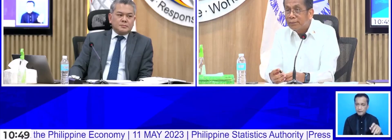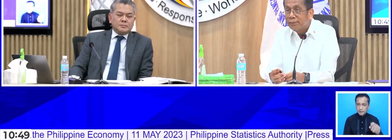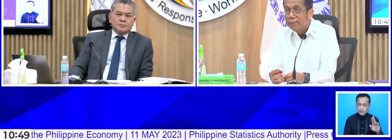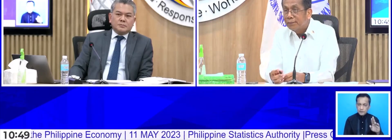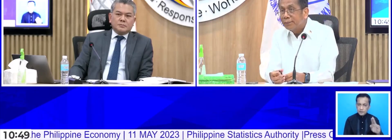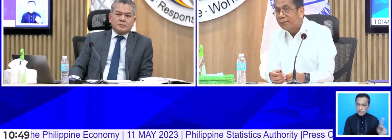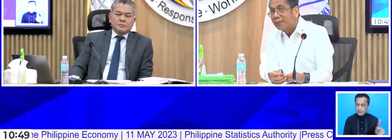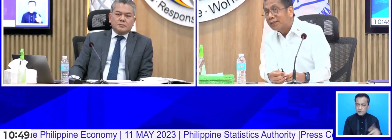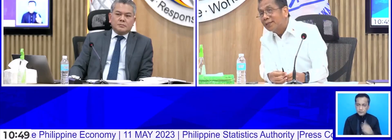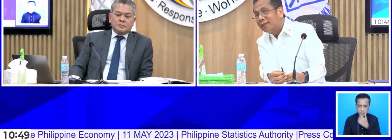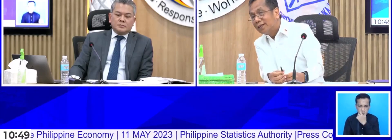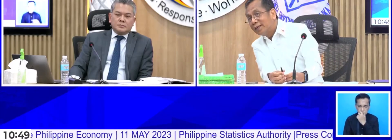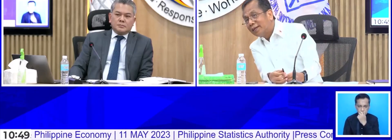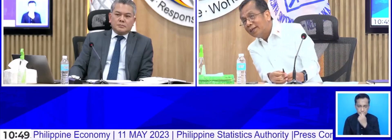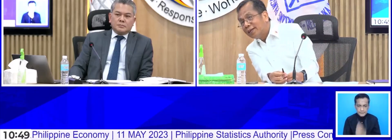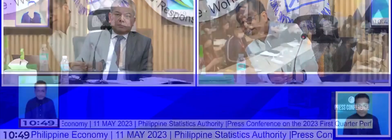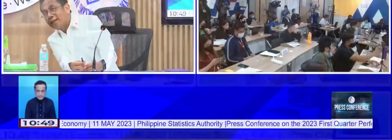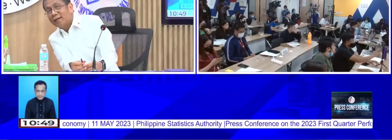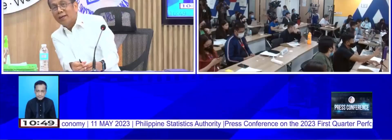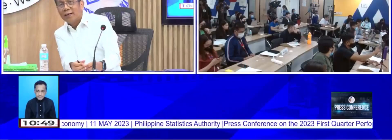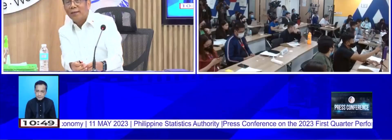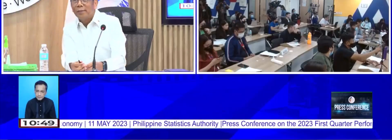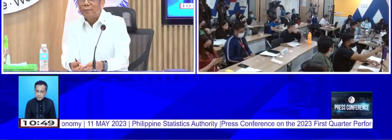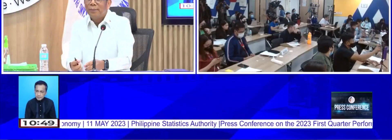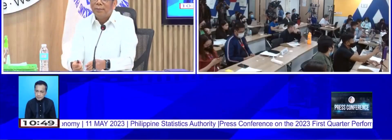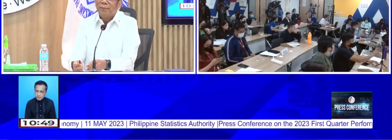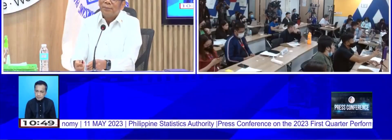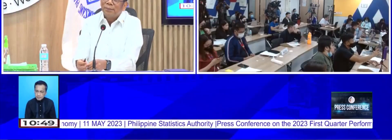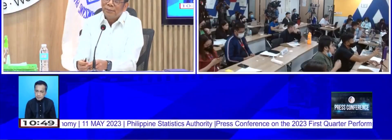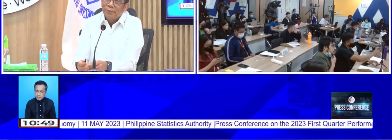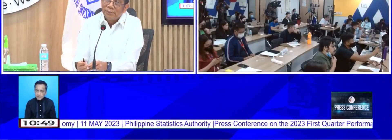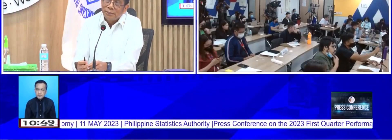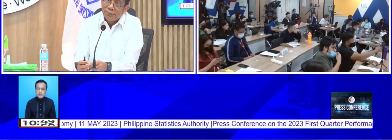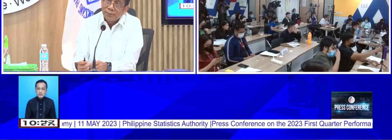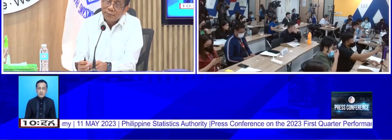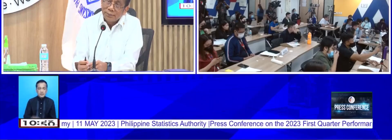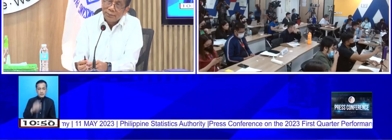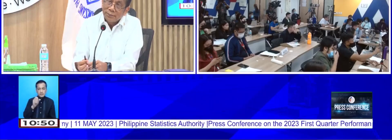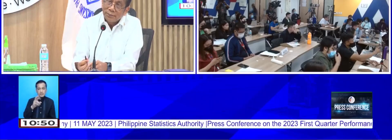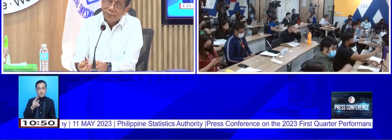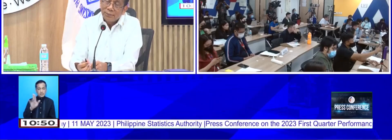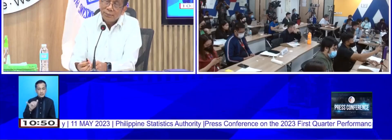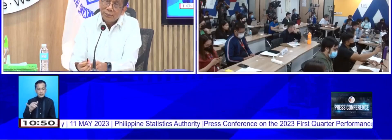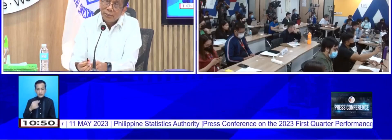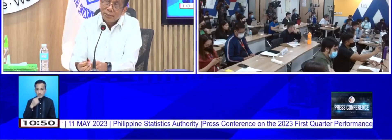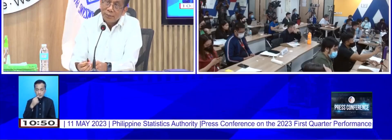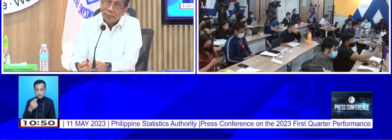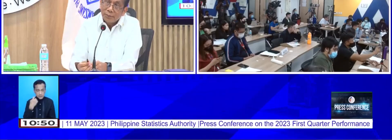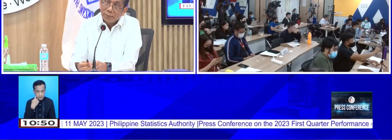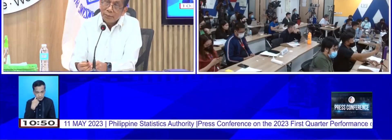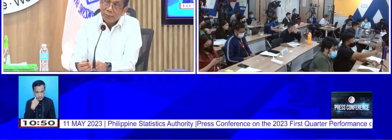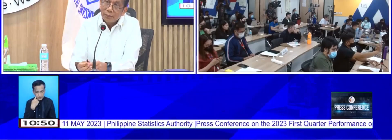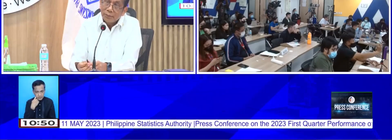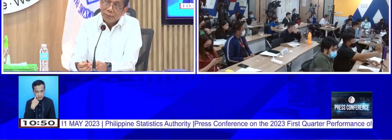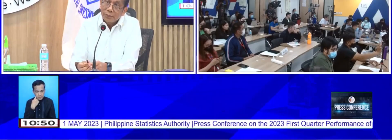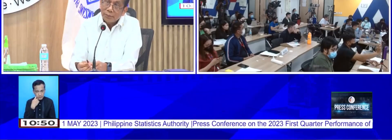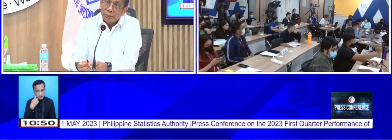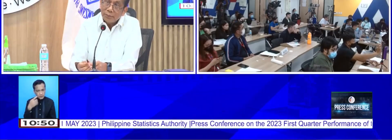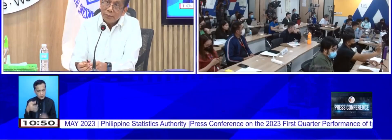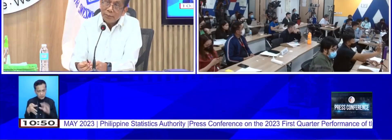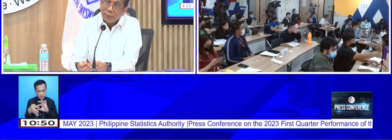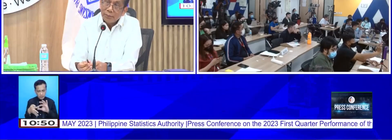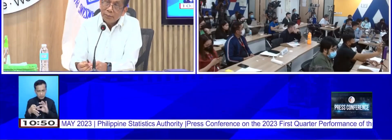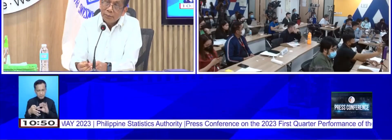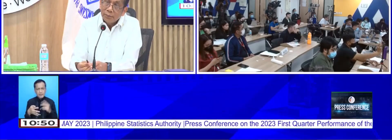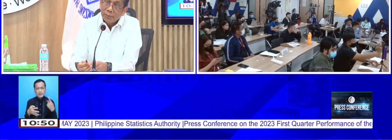Secretary, you mentioned that in the first quarter, there were still some indications of